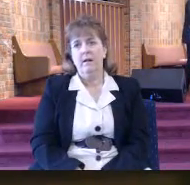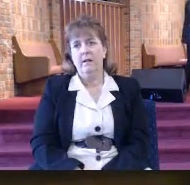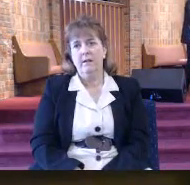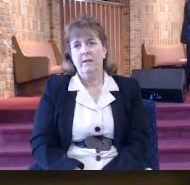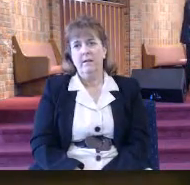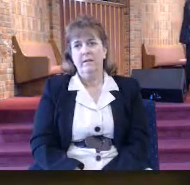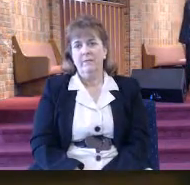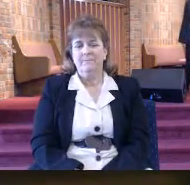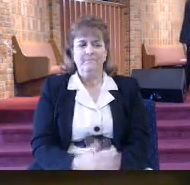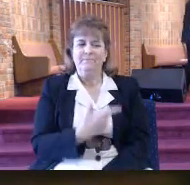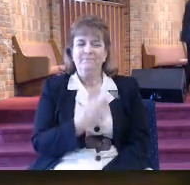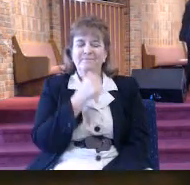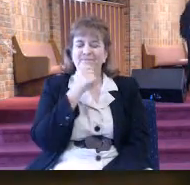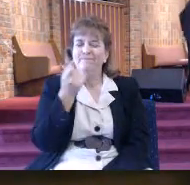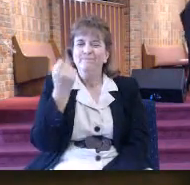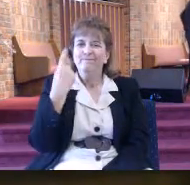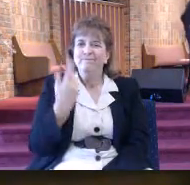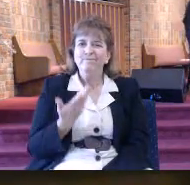Because he didn't understand.